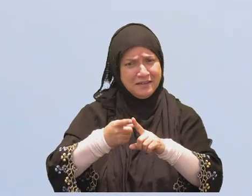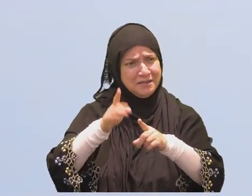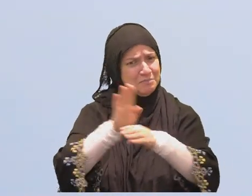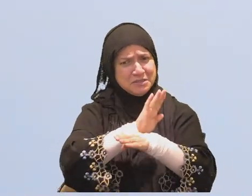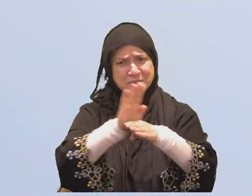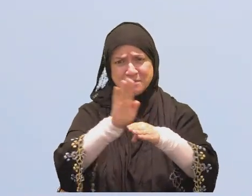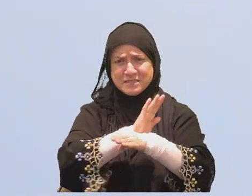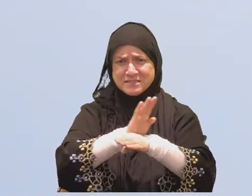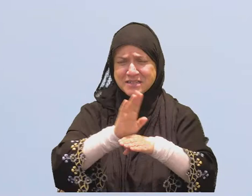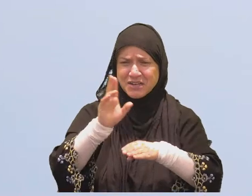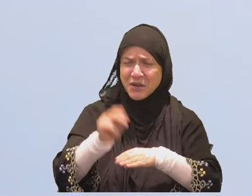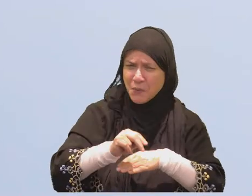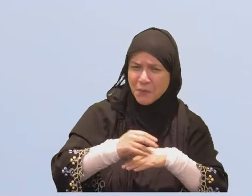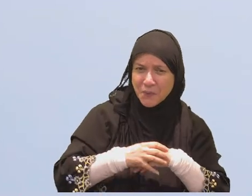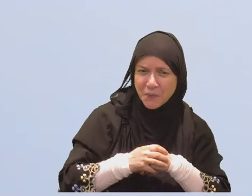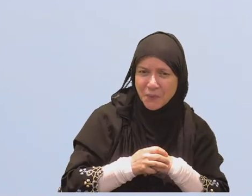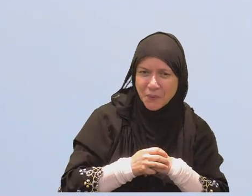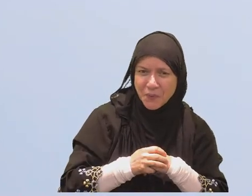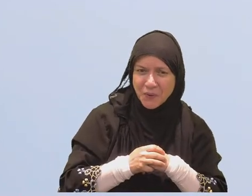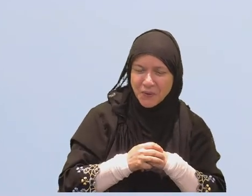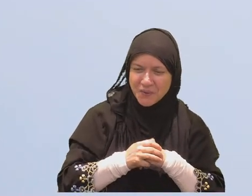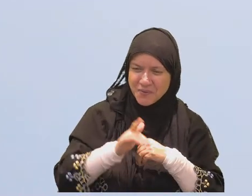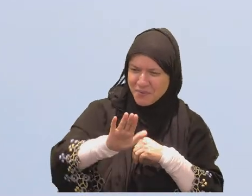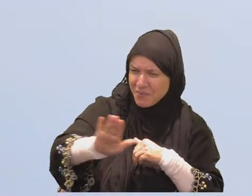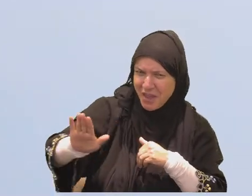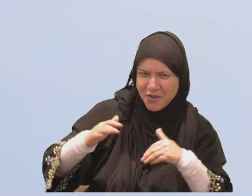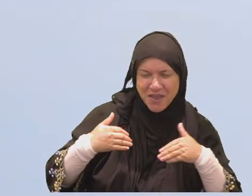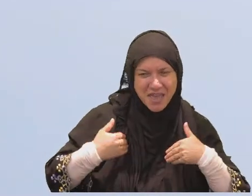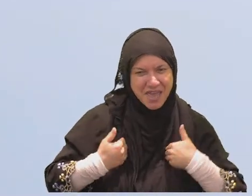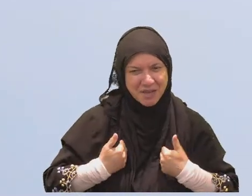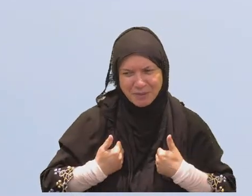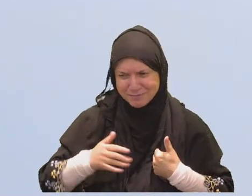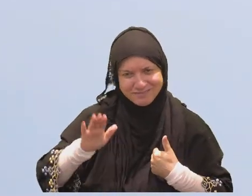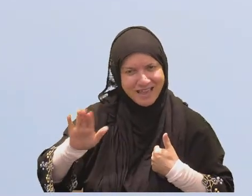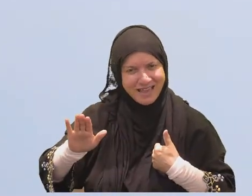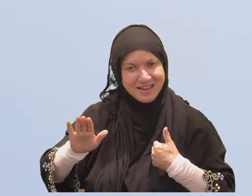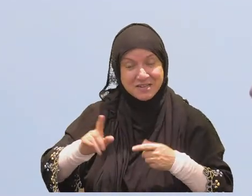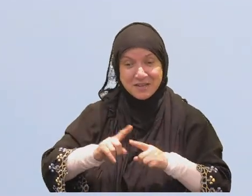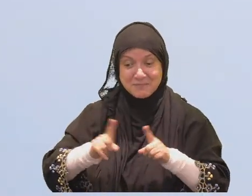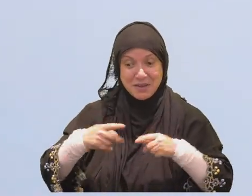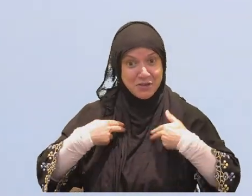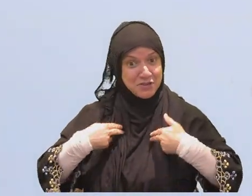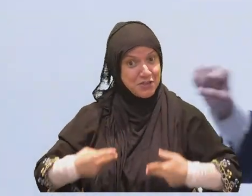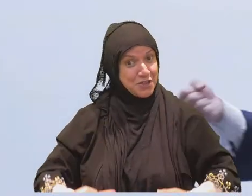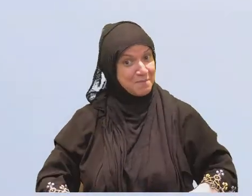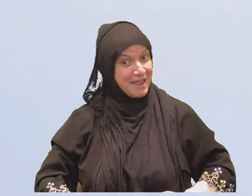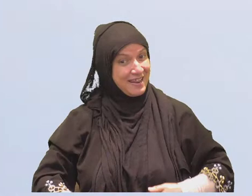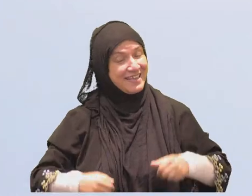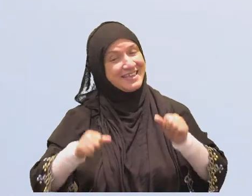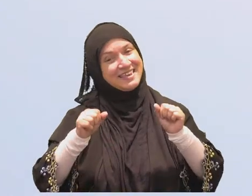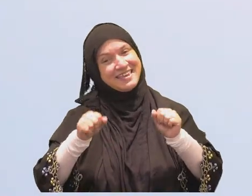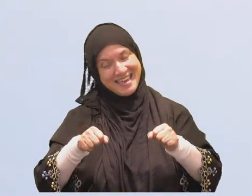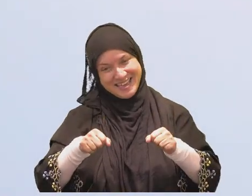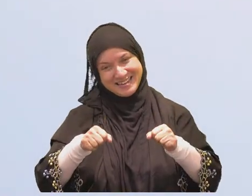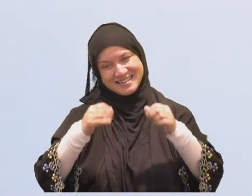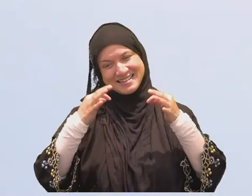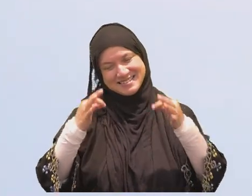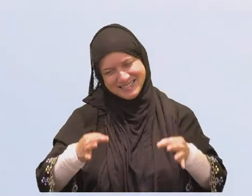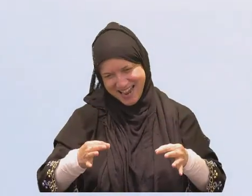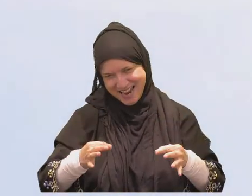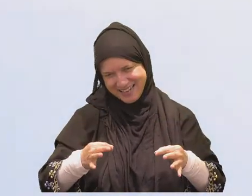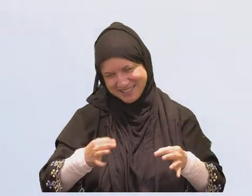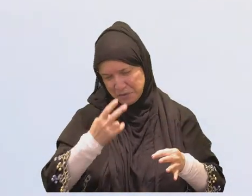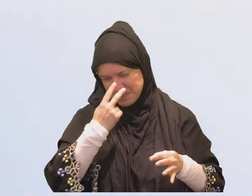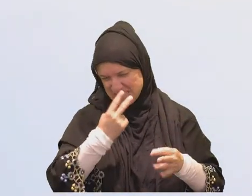a nano instrument. You can't even see it with your naked eye. All a monkey can make is a tool that's break a stick.